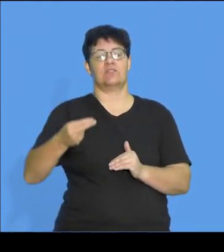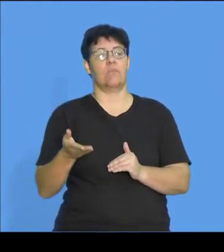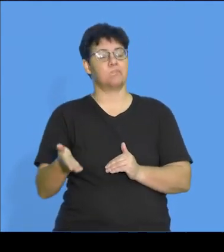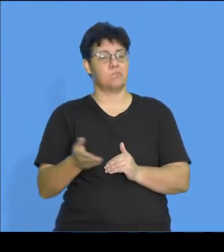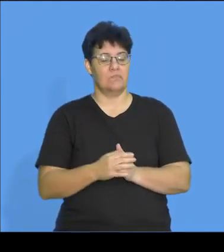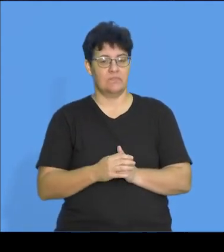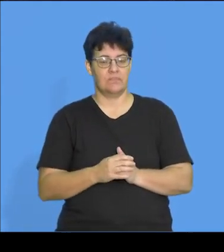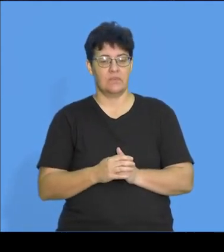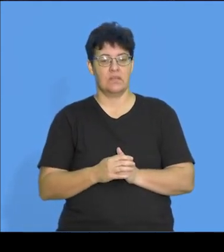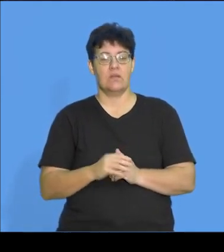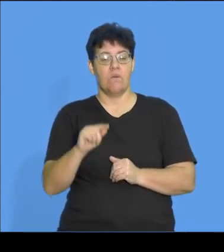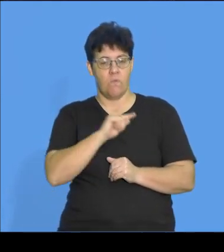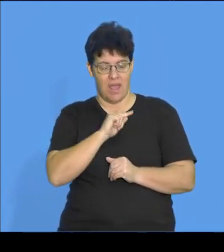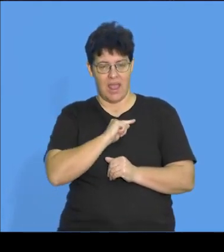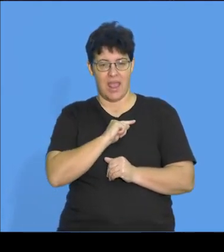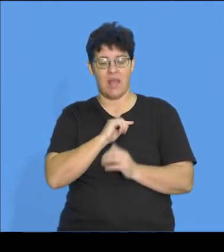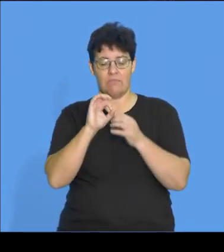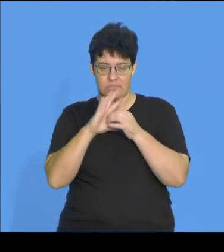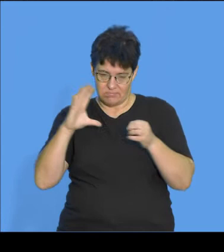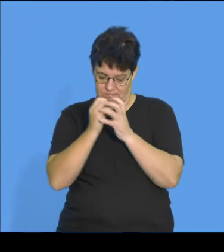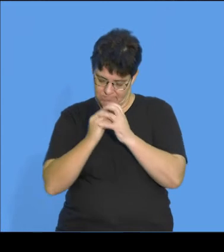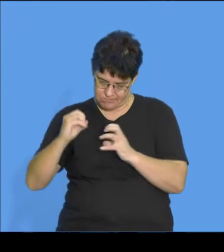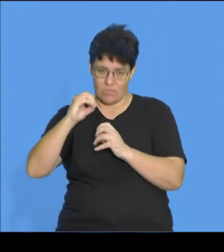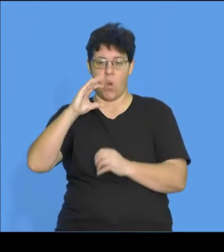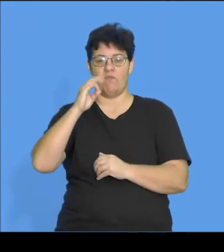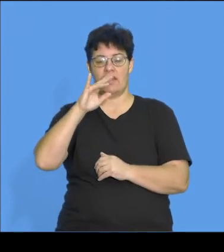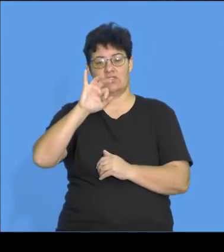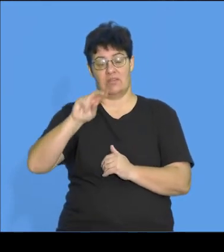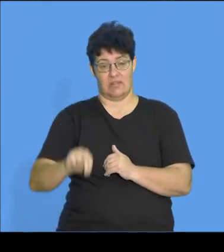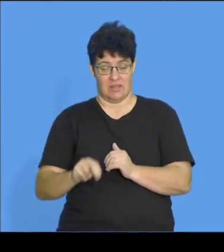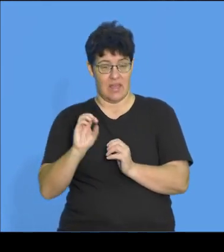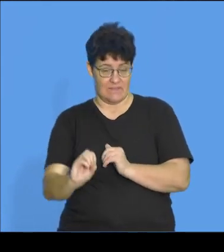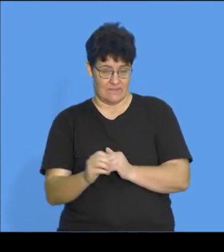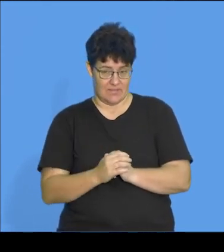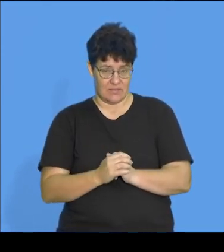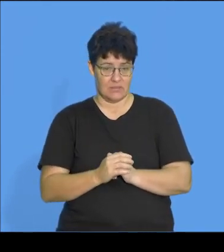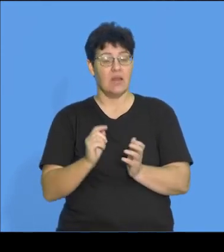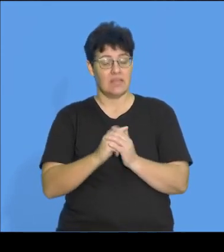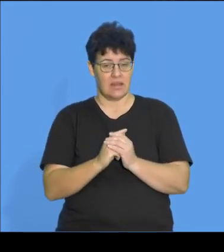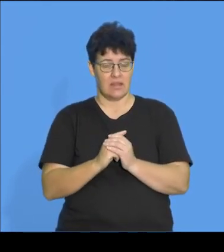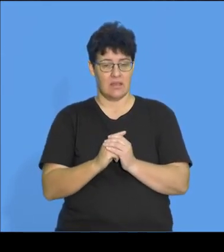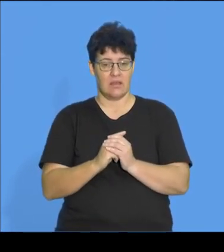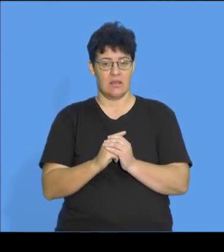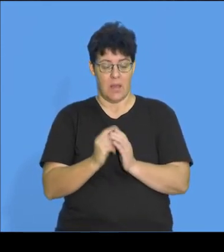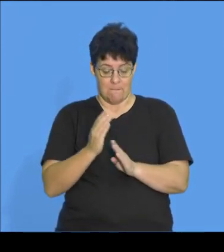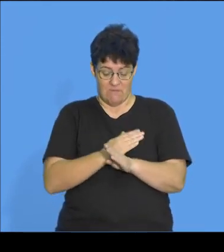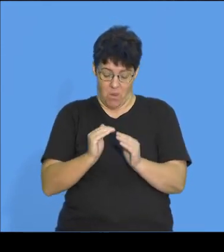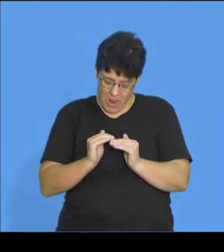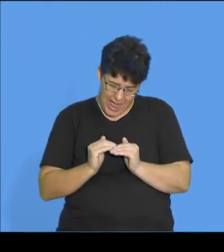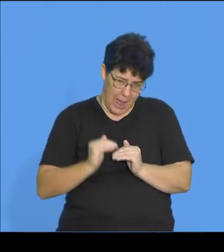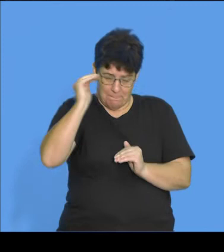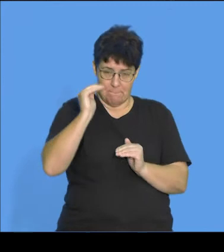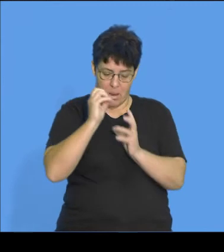is linked to the process of ovulation. LH levels quickly rise just before ovulation, and that would